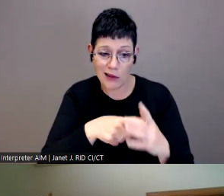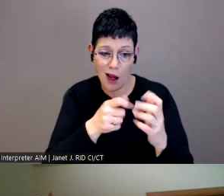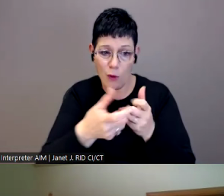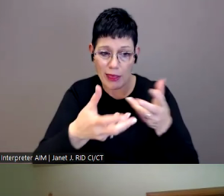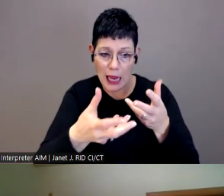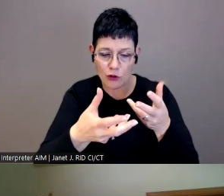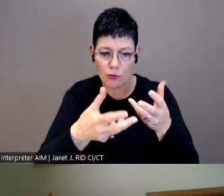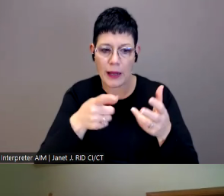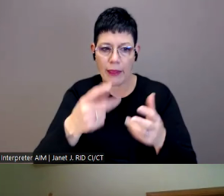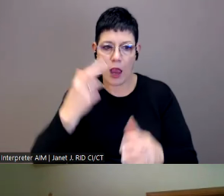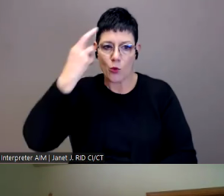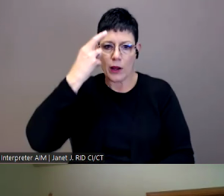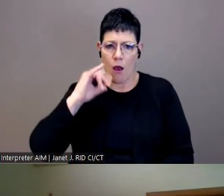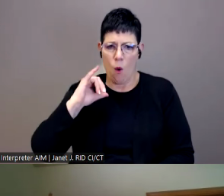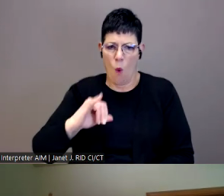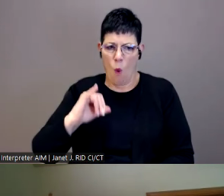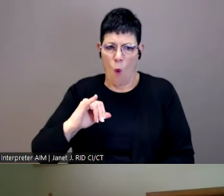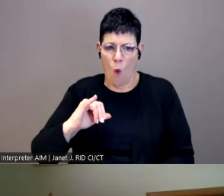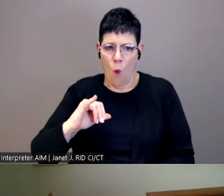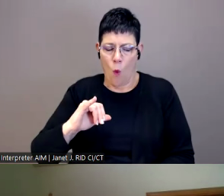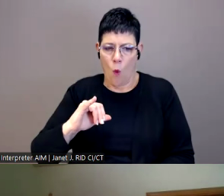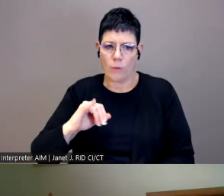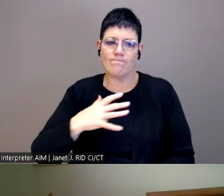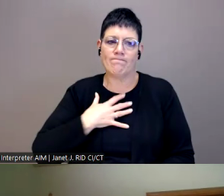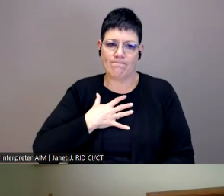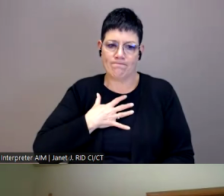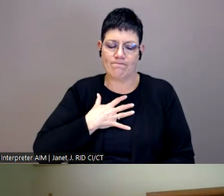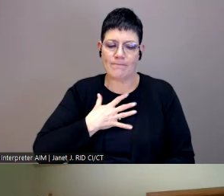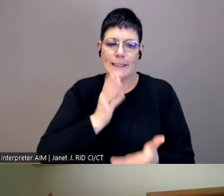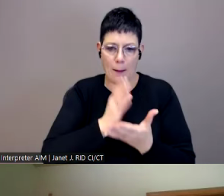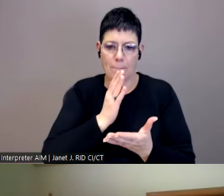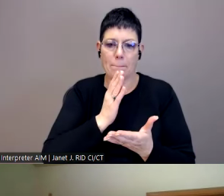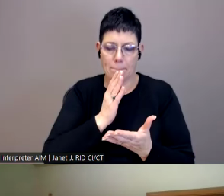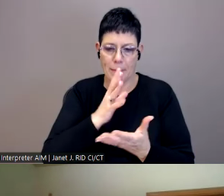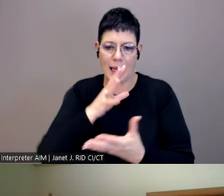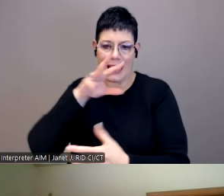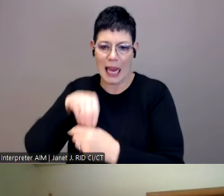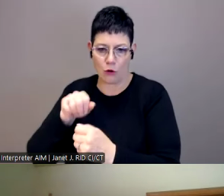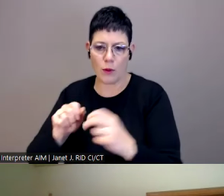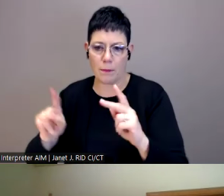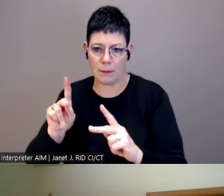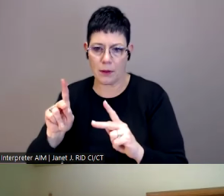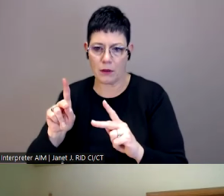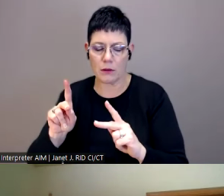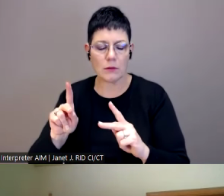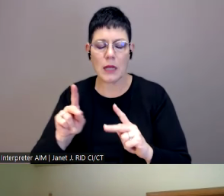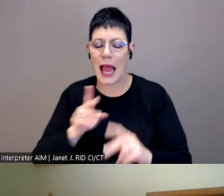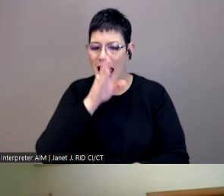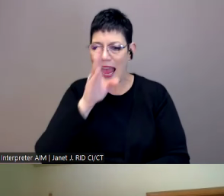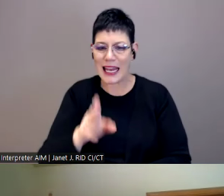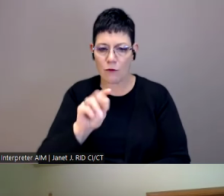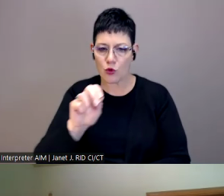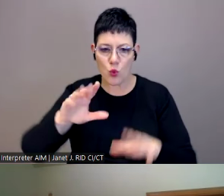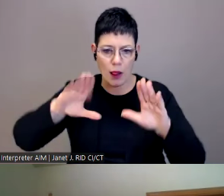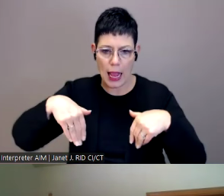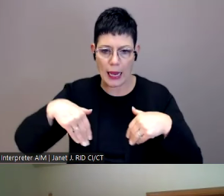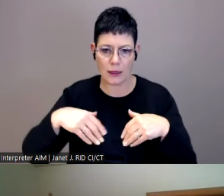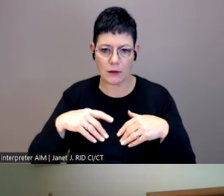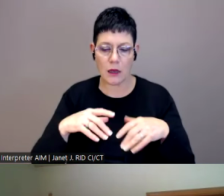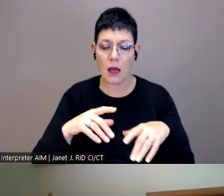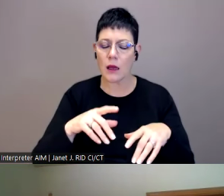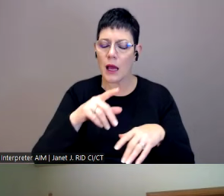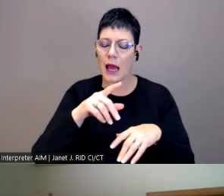said, listened, reflected so that they continue. So I don't want folks to think it's too late. To Keith's point, don't let perfect